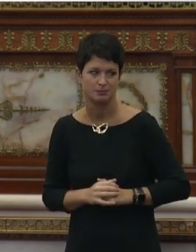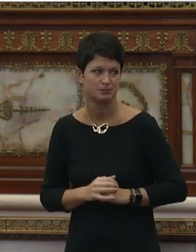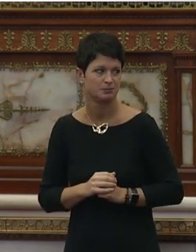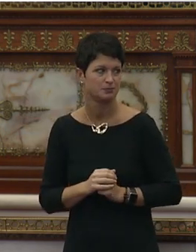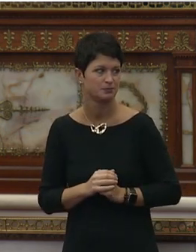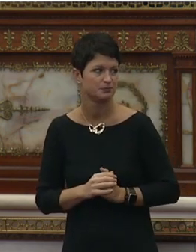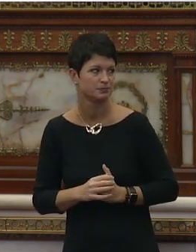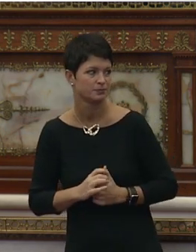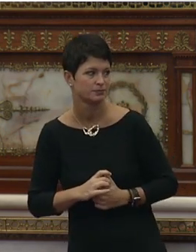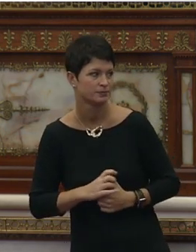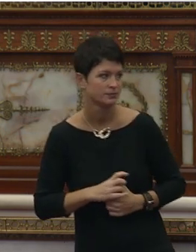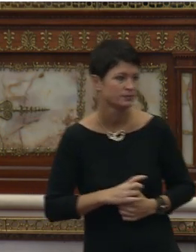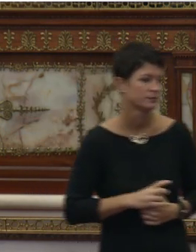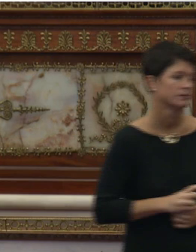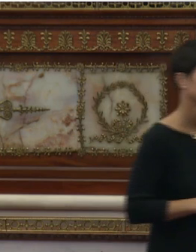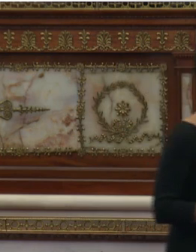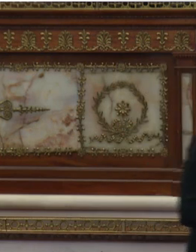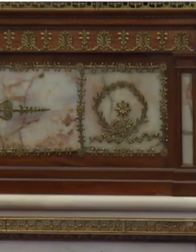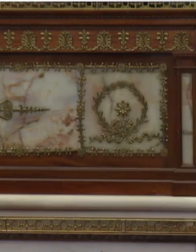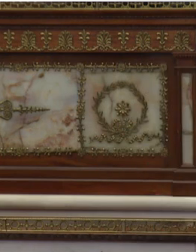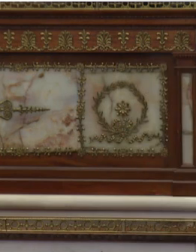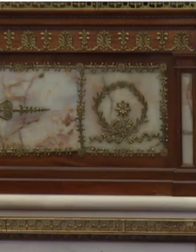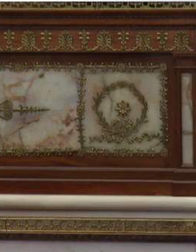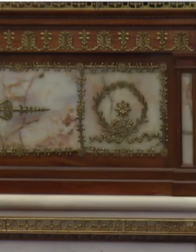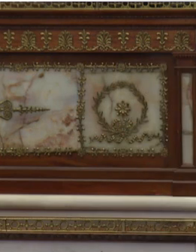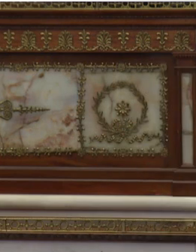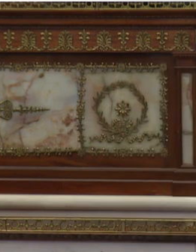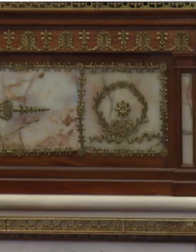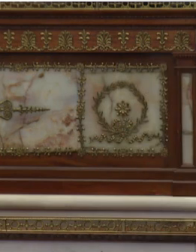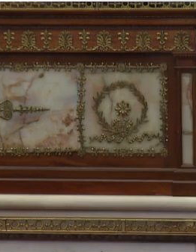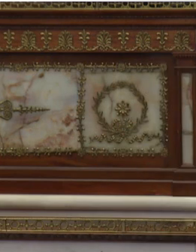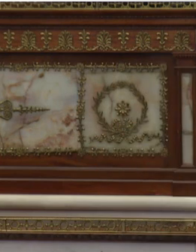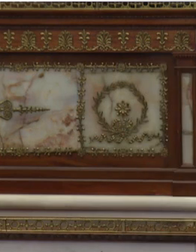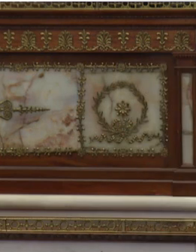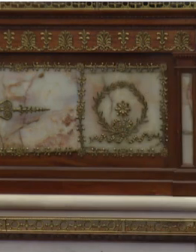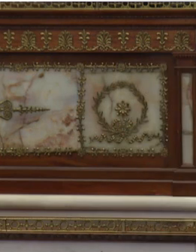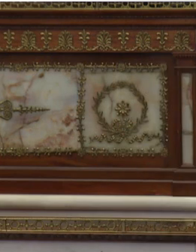Thanks for talking about staying up at night. Wow.